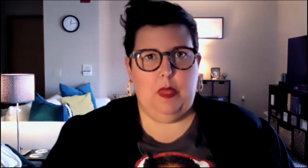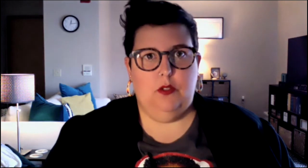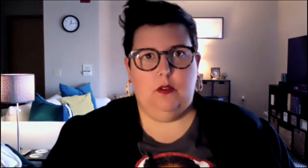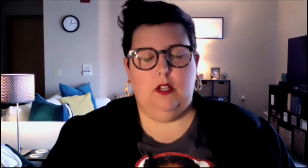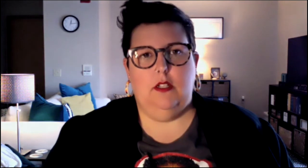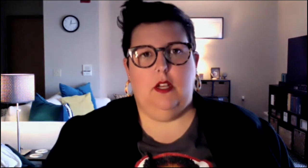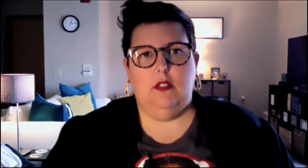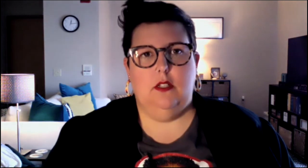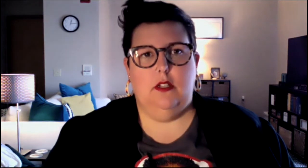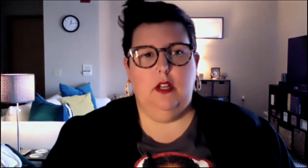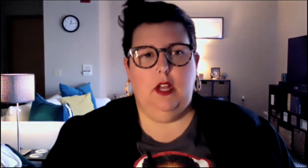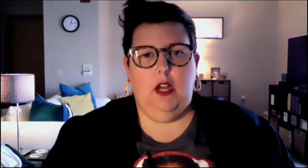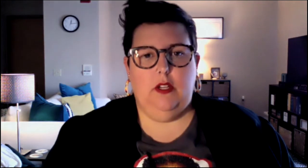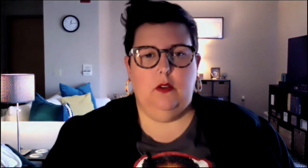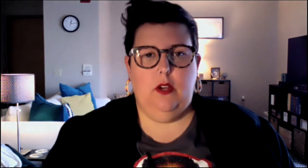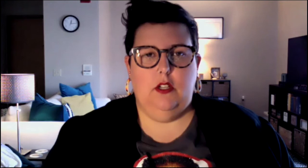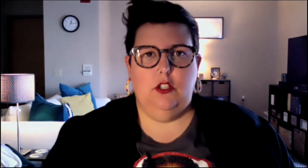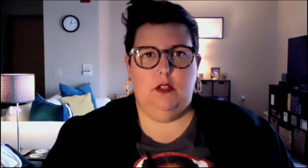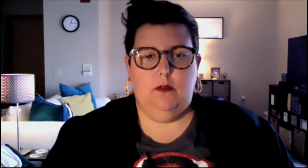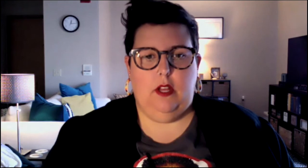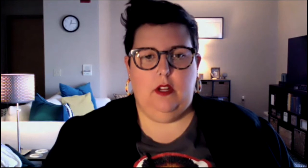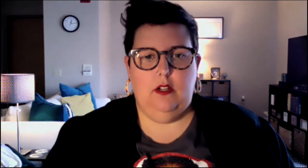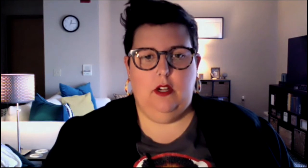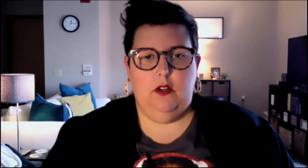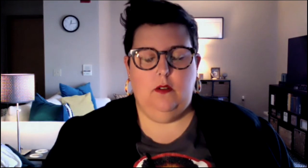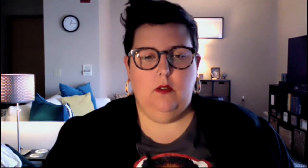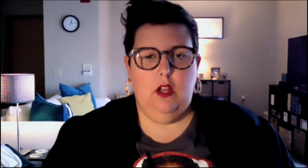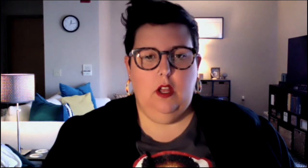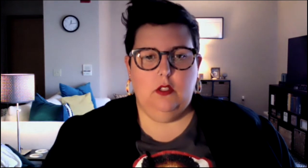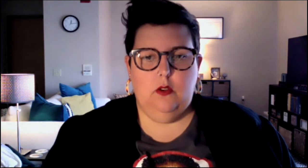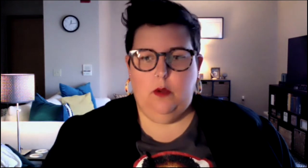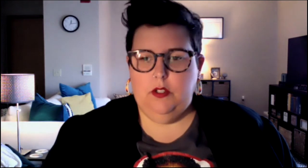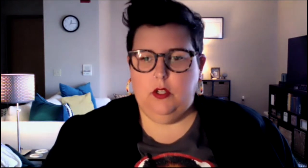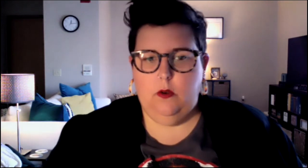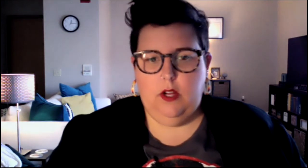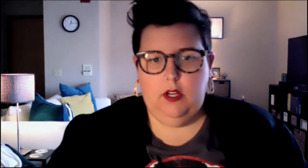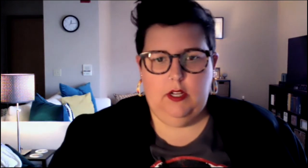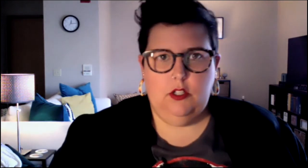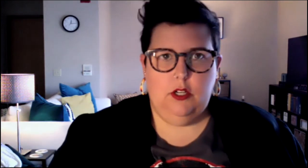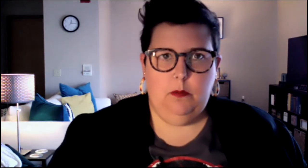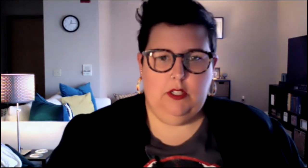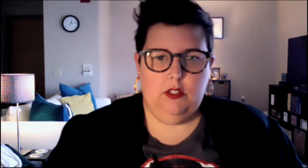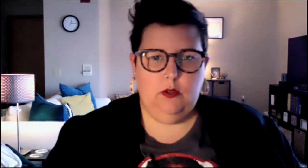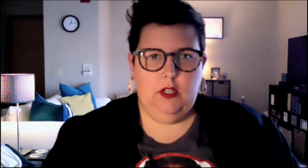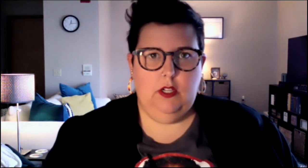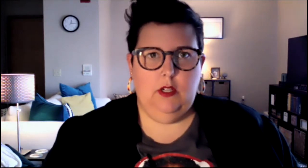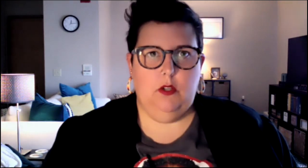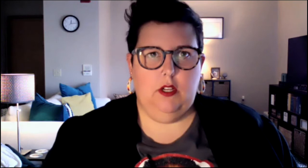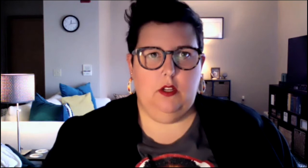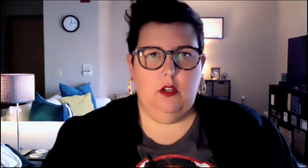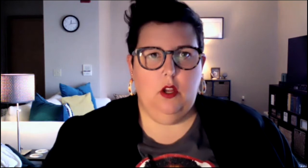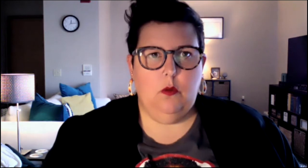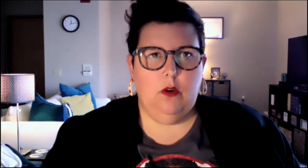topics, historical context, and how we can go ahead and shift that narrative. So I'm just going to go ahead and share my screen and we'll